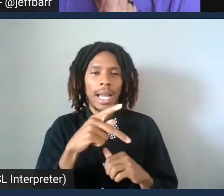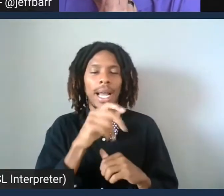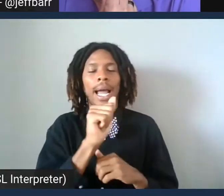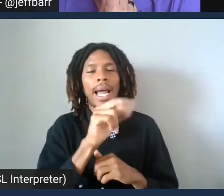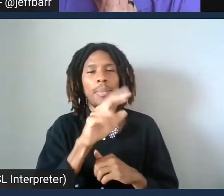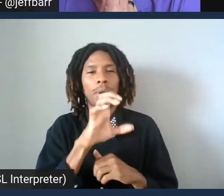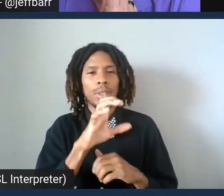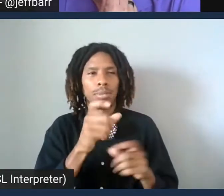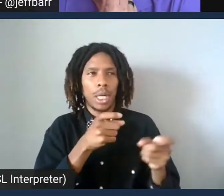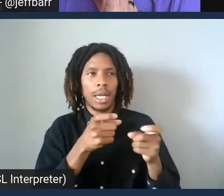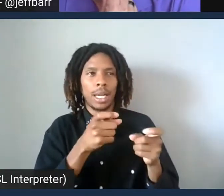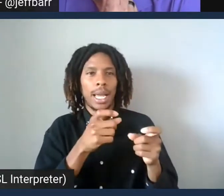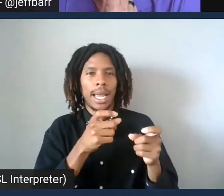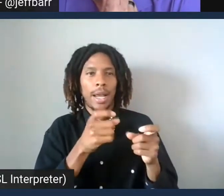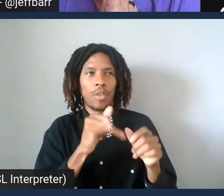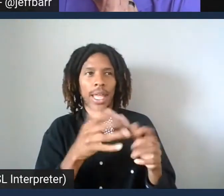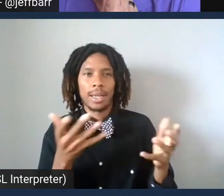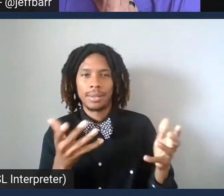handle that?